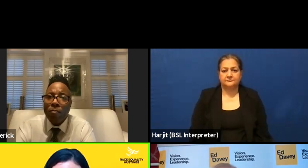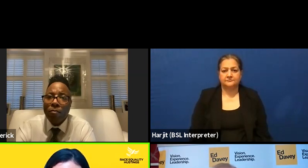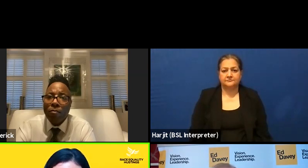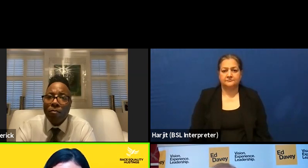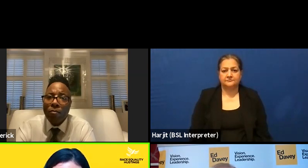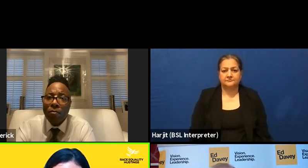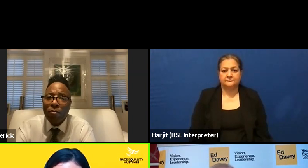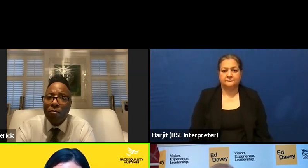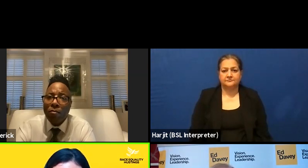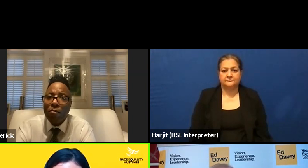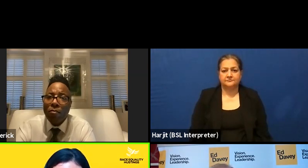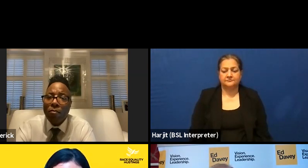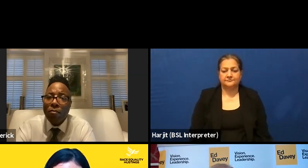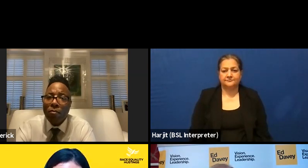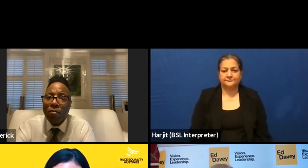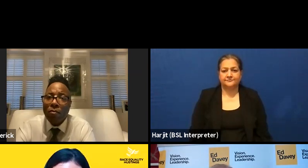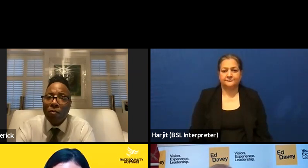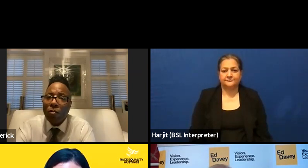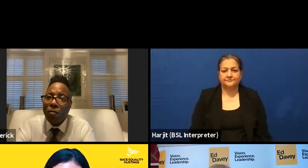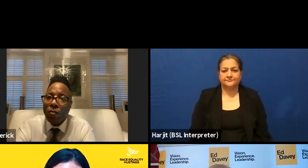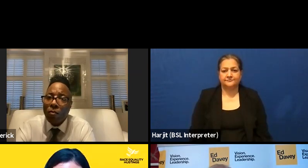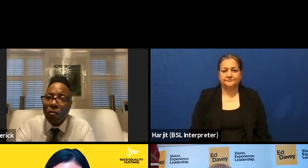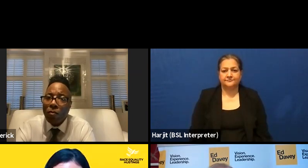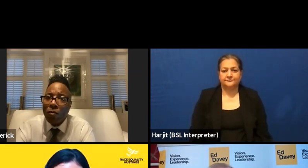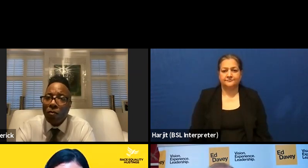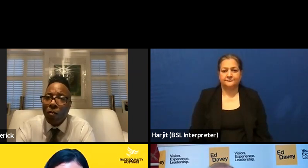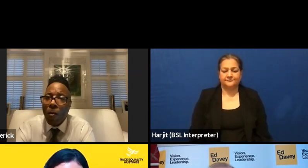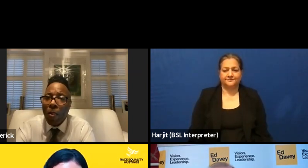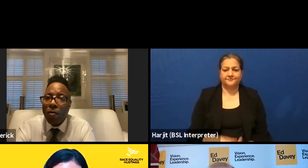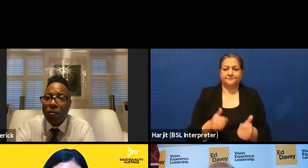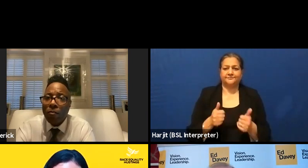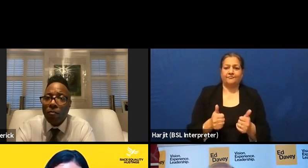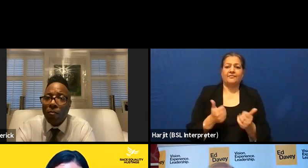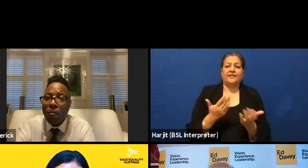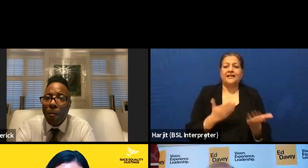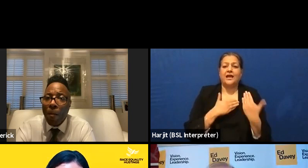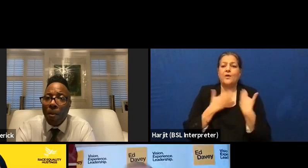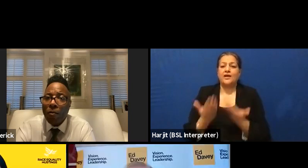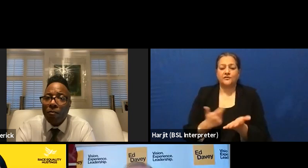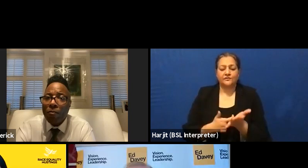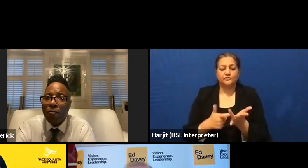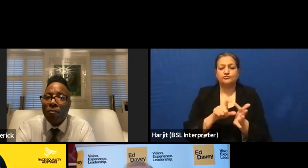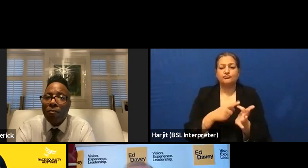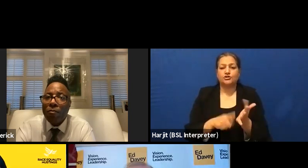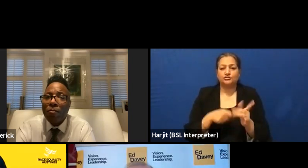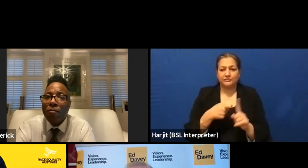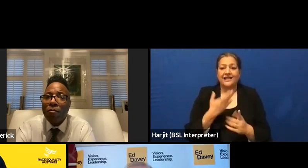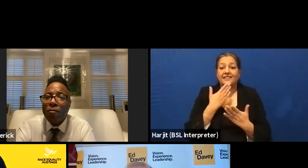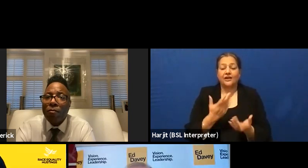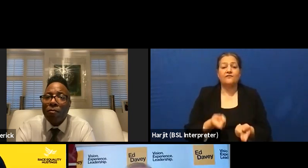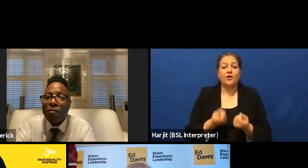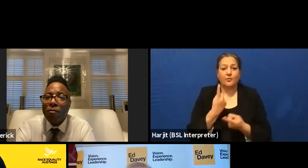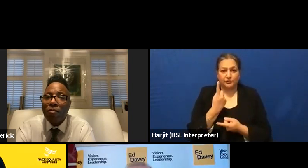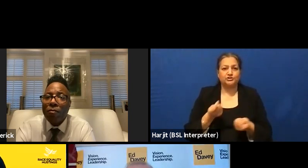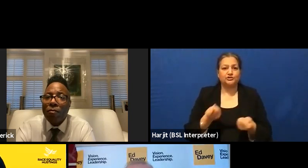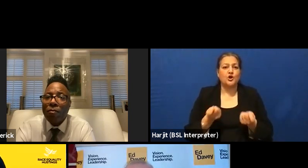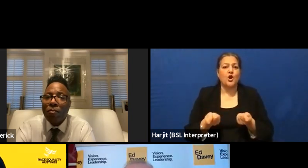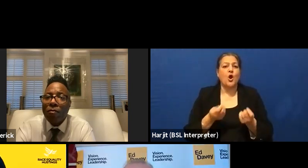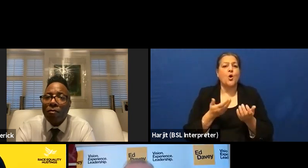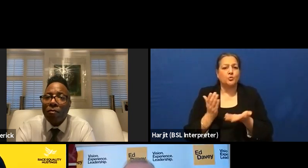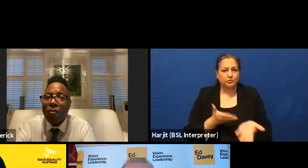you again. Thank you, Leila. I'm going to hand over to Roderick. Thank you for the opportunity to host the hustings tonight, Roderick.